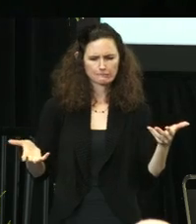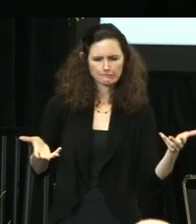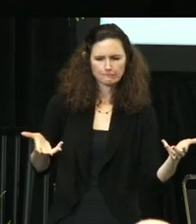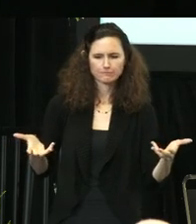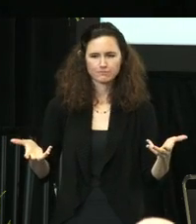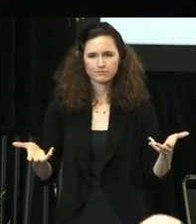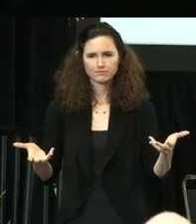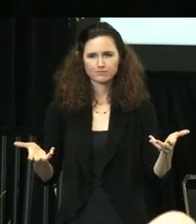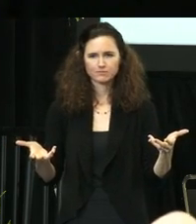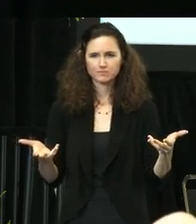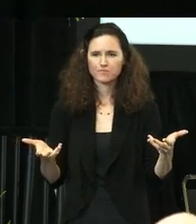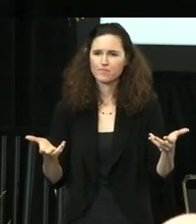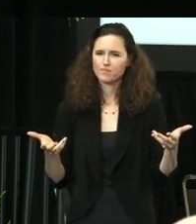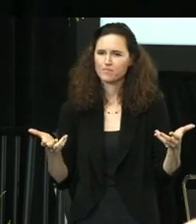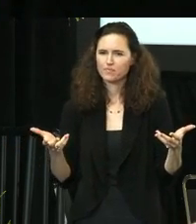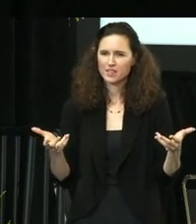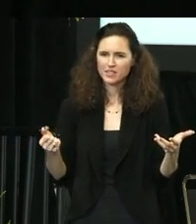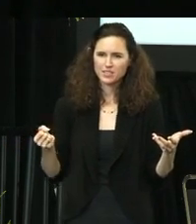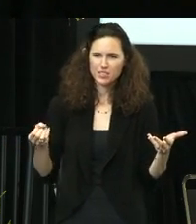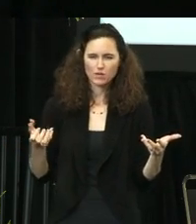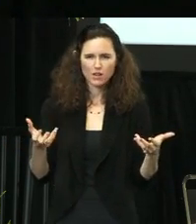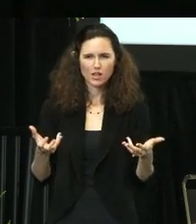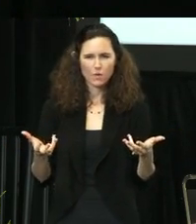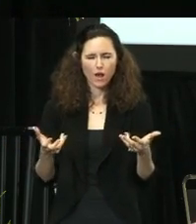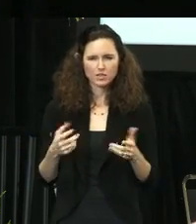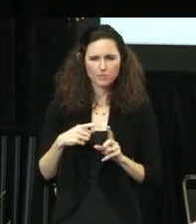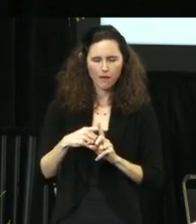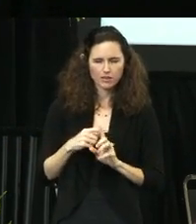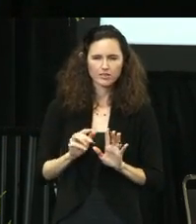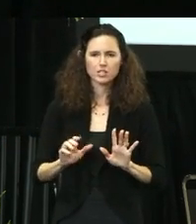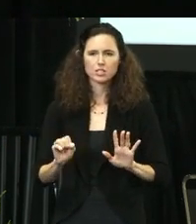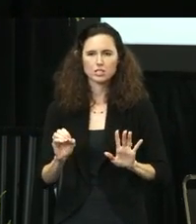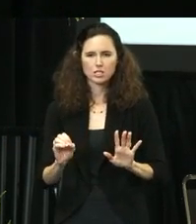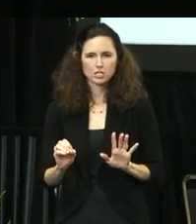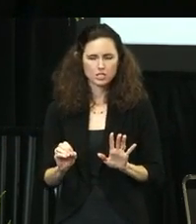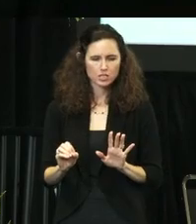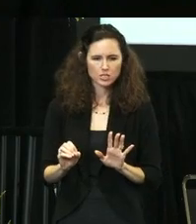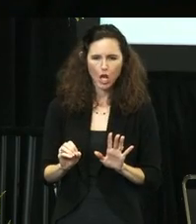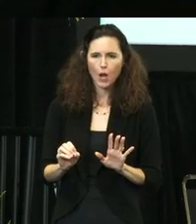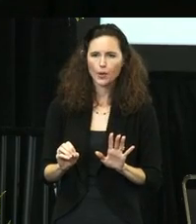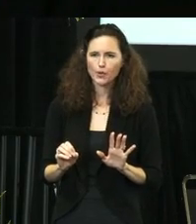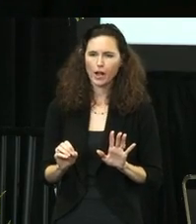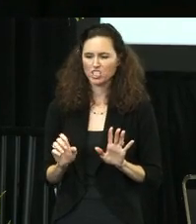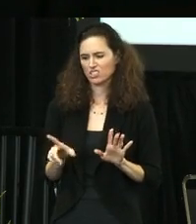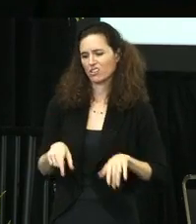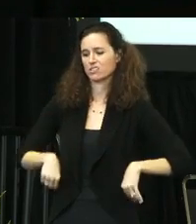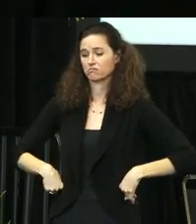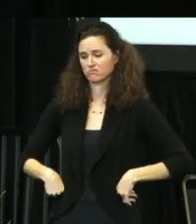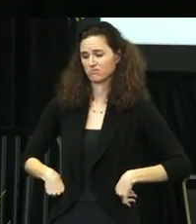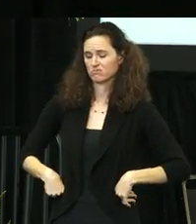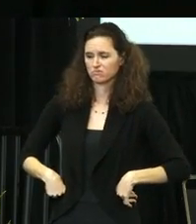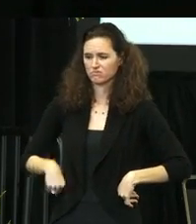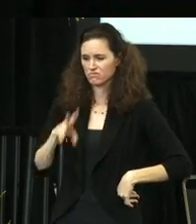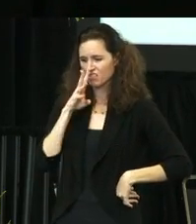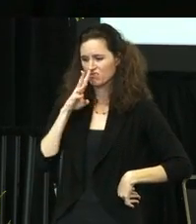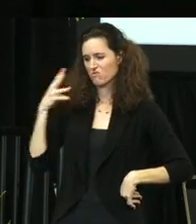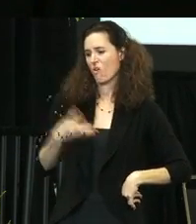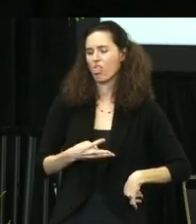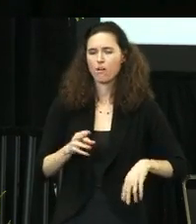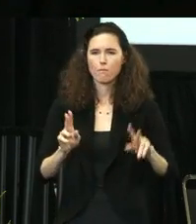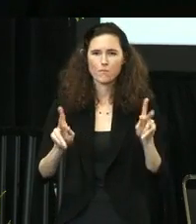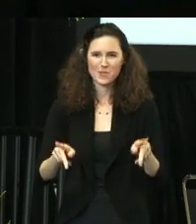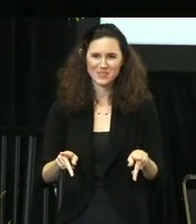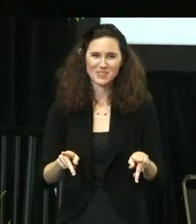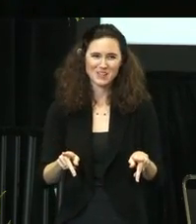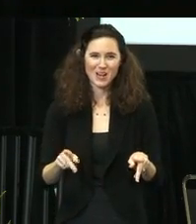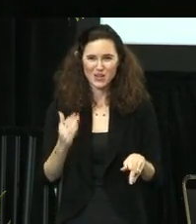into, regardless of what I'm really saying on the inside of my head. So I could scowl at the student, roll my eyes, ignore that person. You all